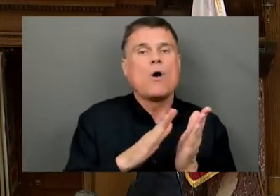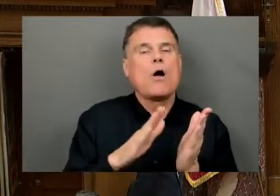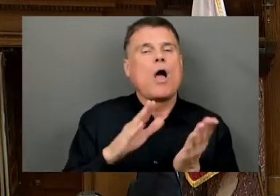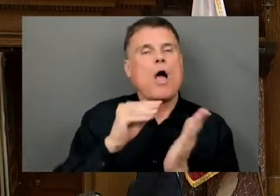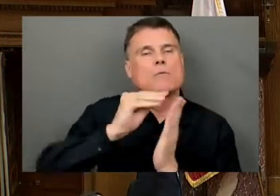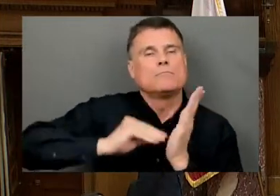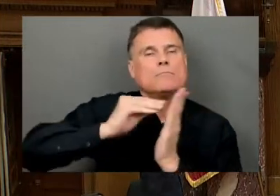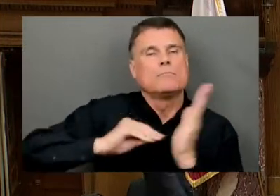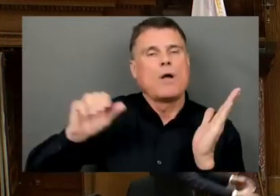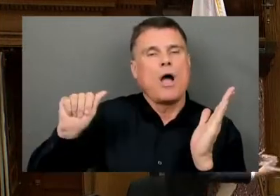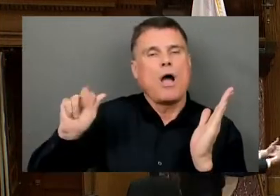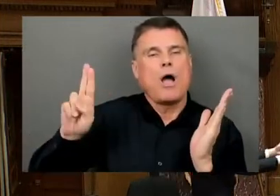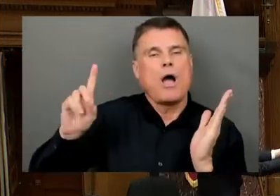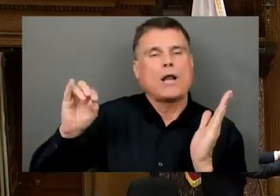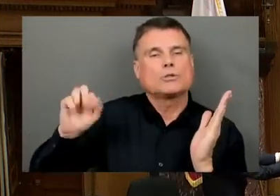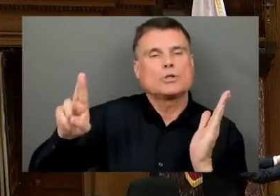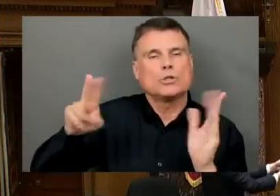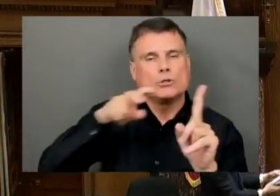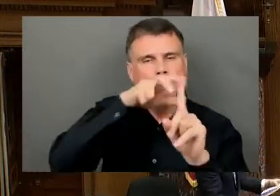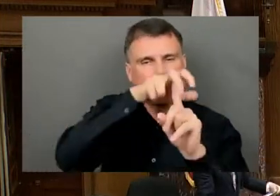Harm Reduction Programs.